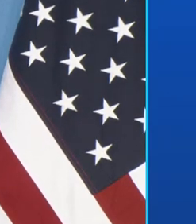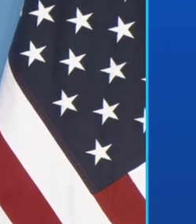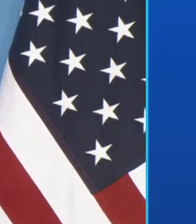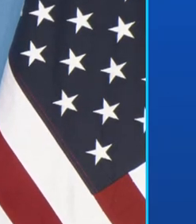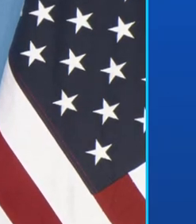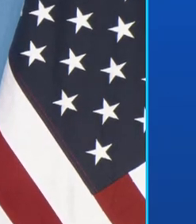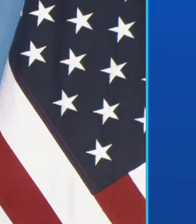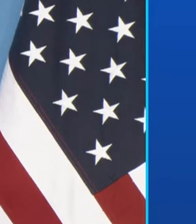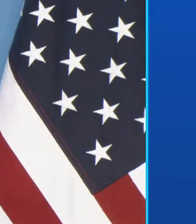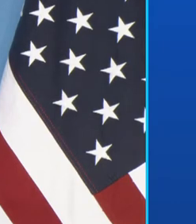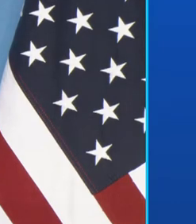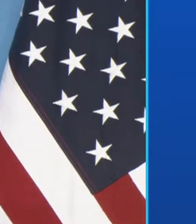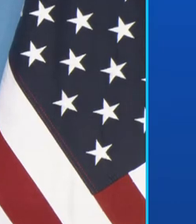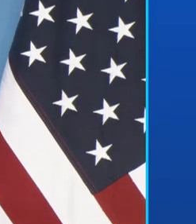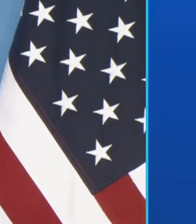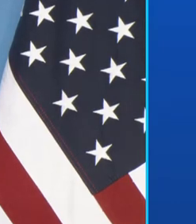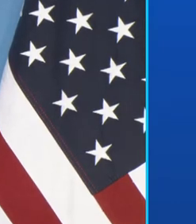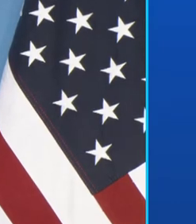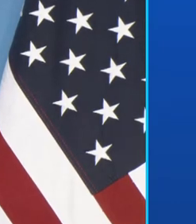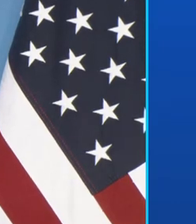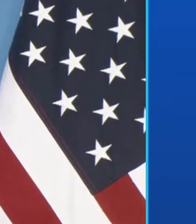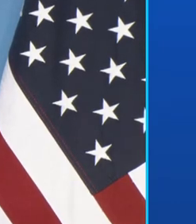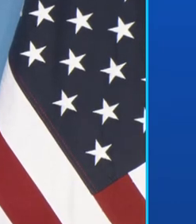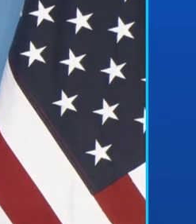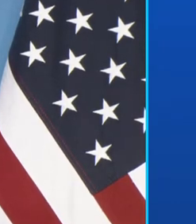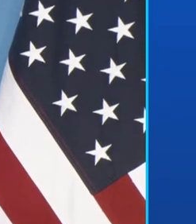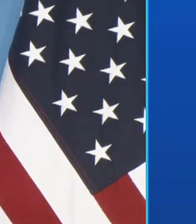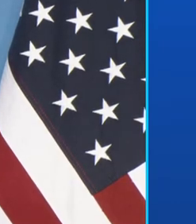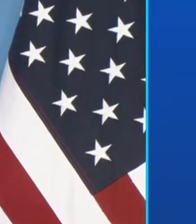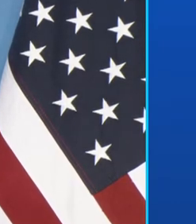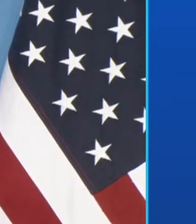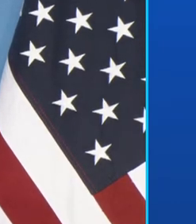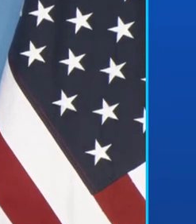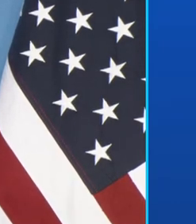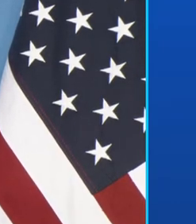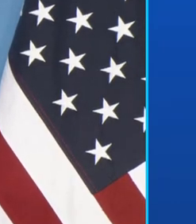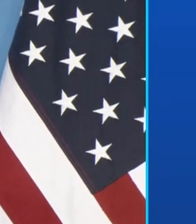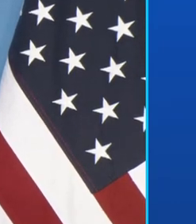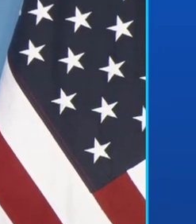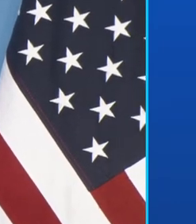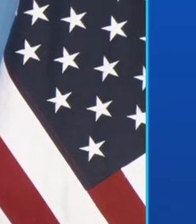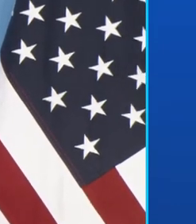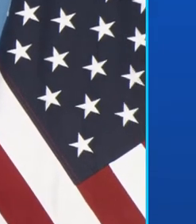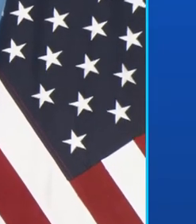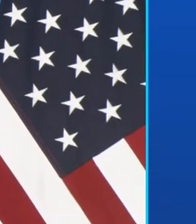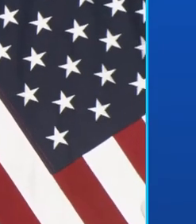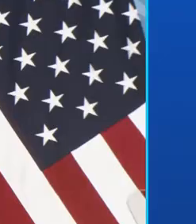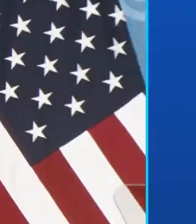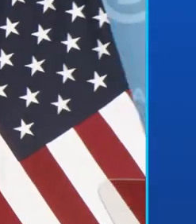All opposed, nay. The meeting is adjourned. Thank you all for a great meeting.